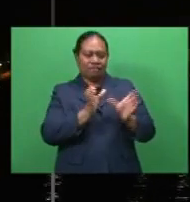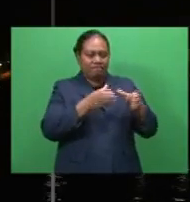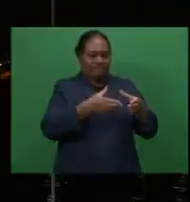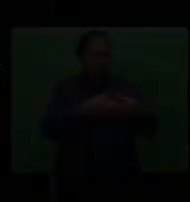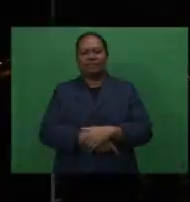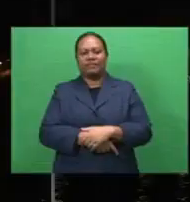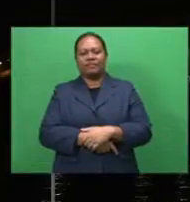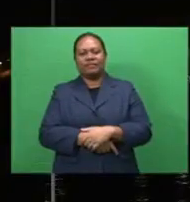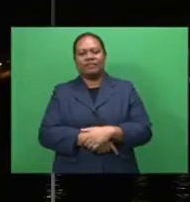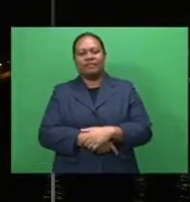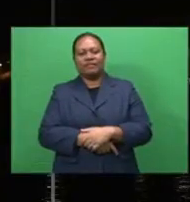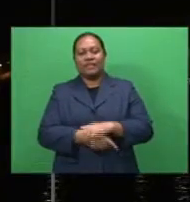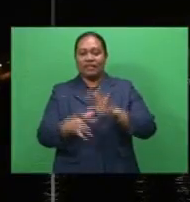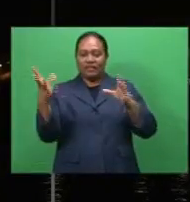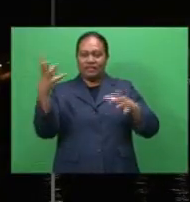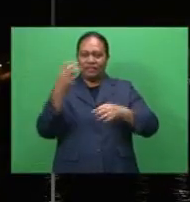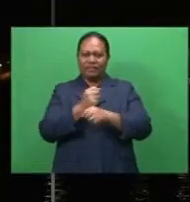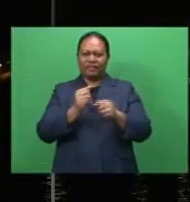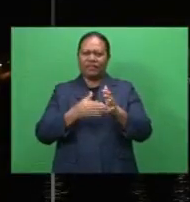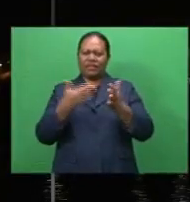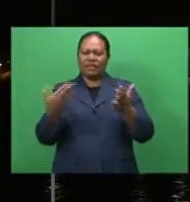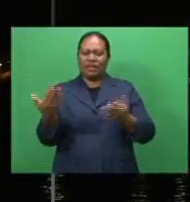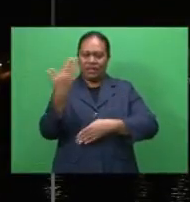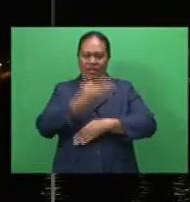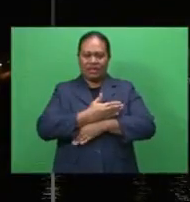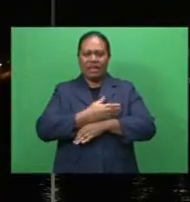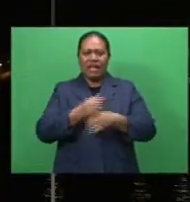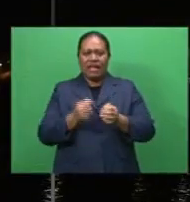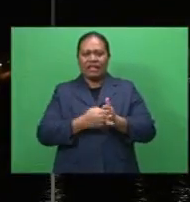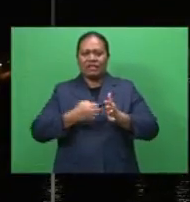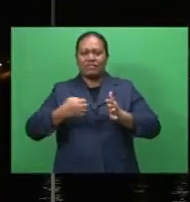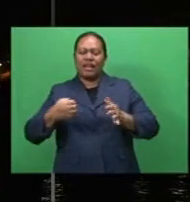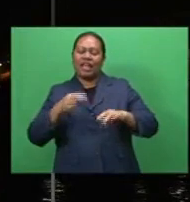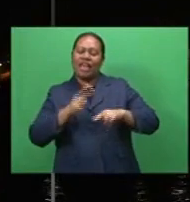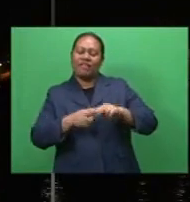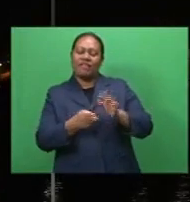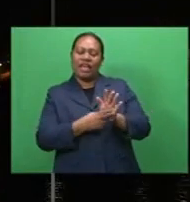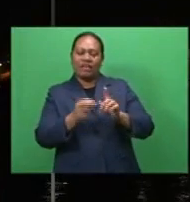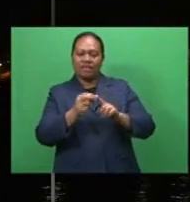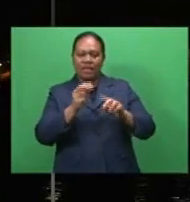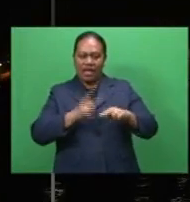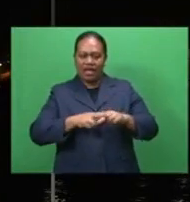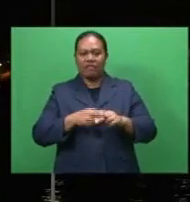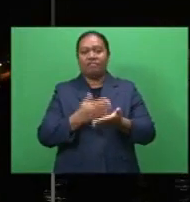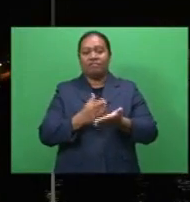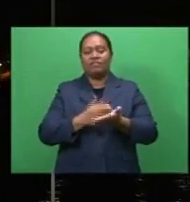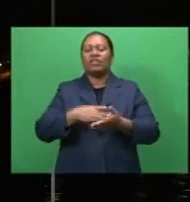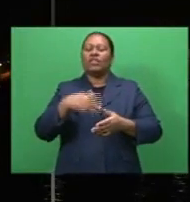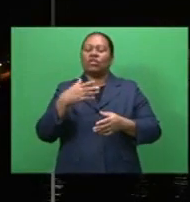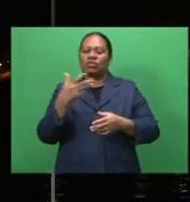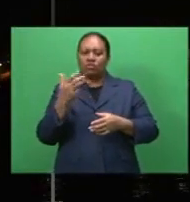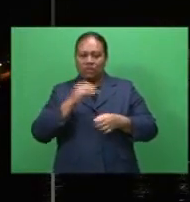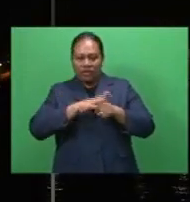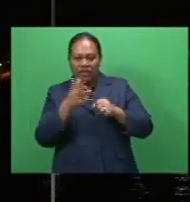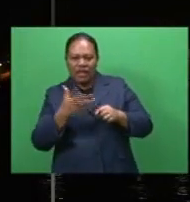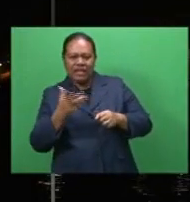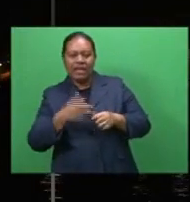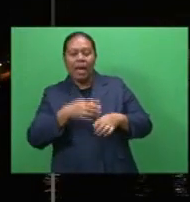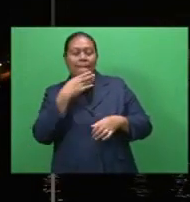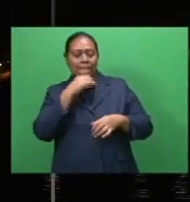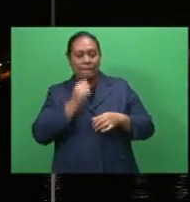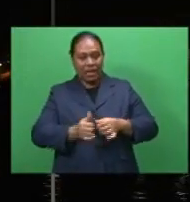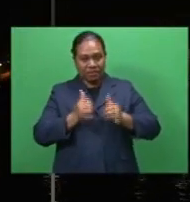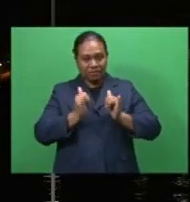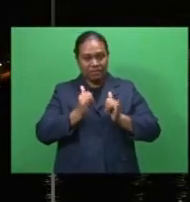tea infuser. Recapping the main stories for tonight, expanded FNPF payouts due to COVID-19. Man charged for